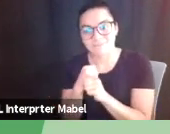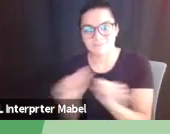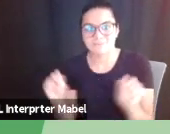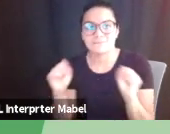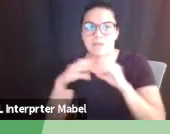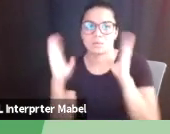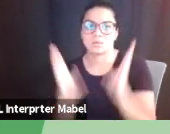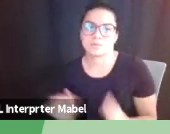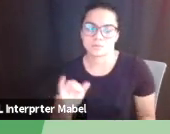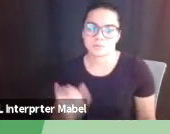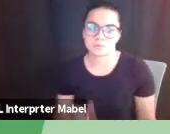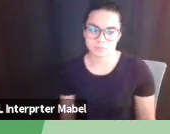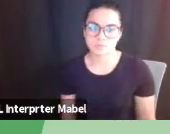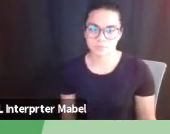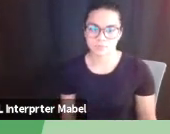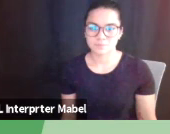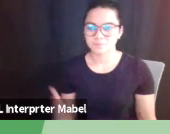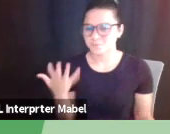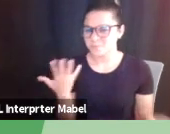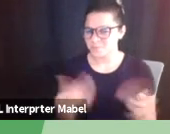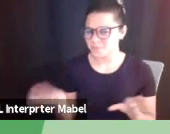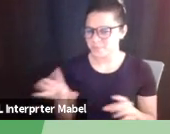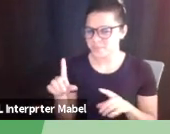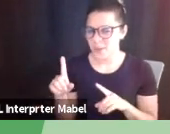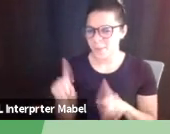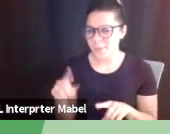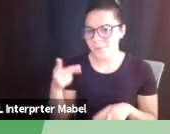Okay, let's end the polling and see the results.